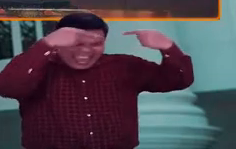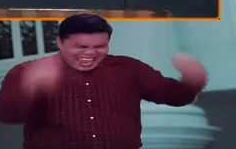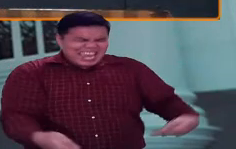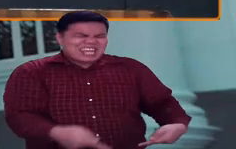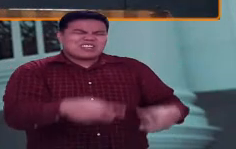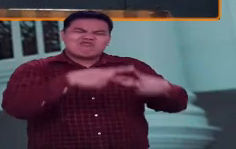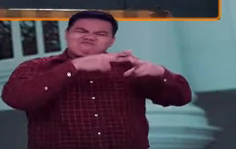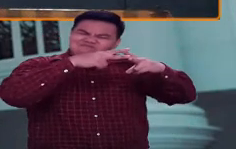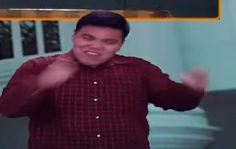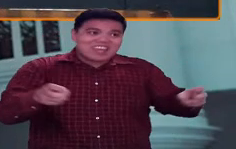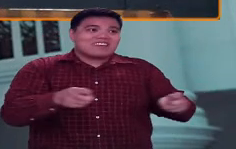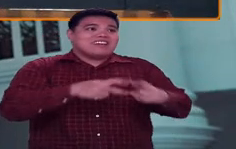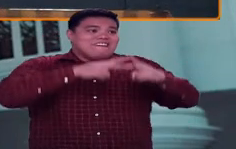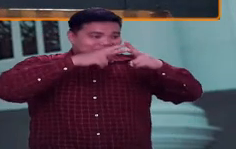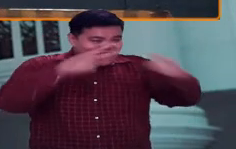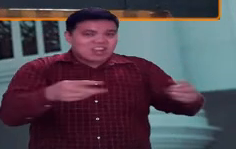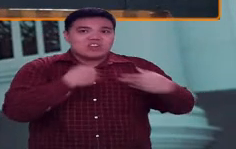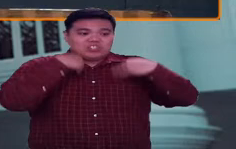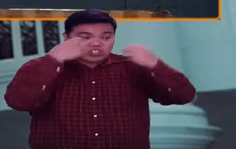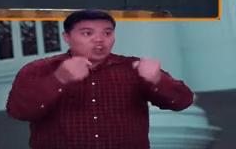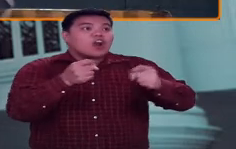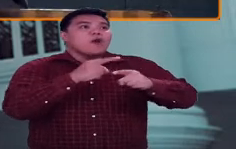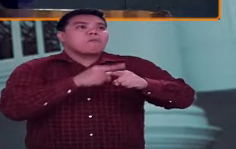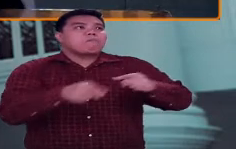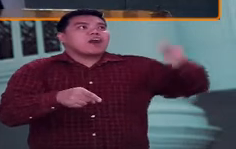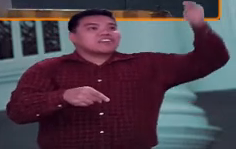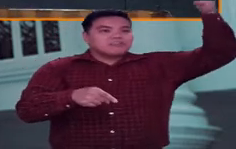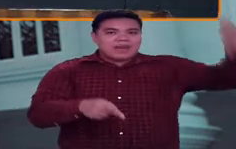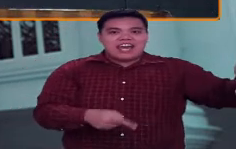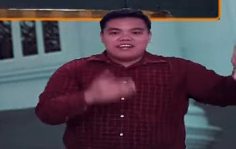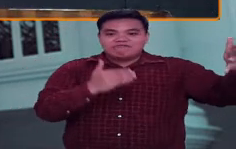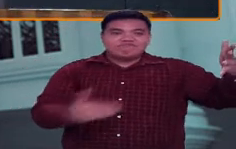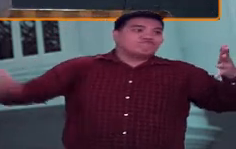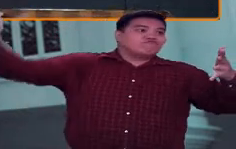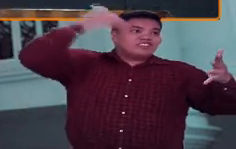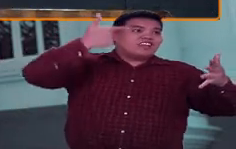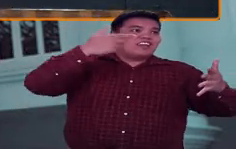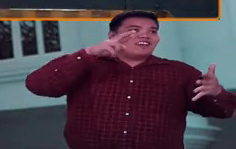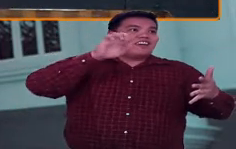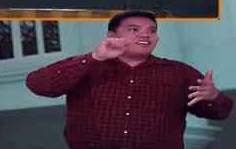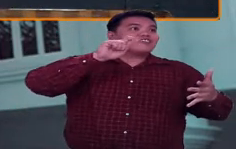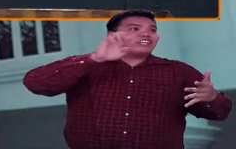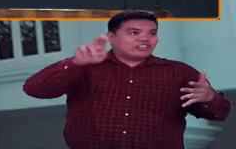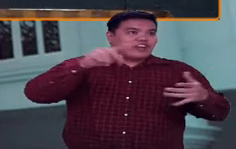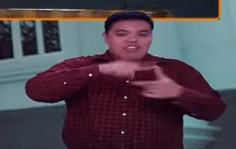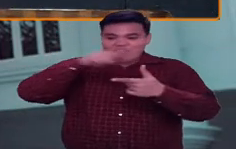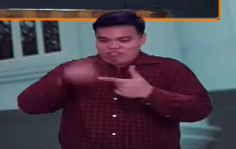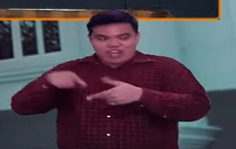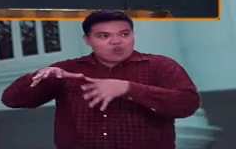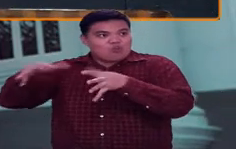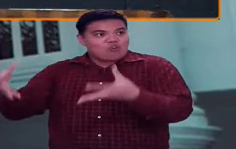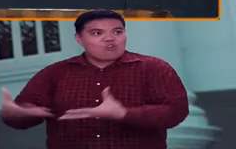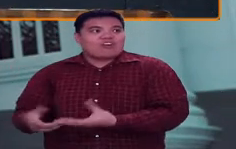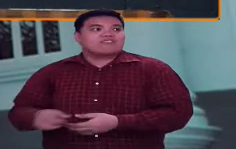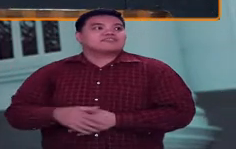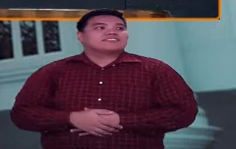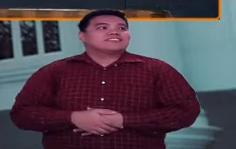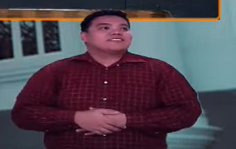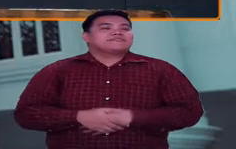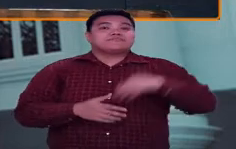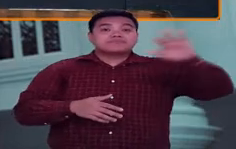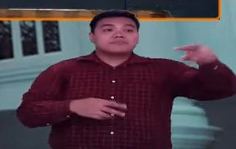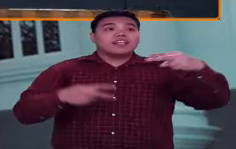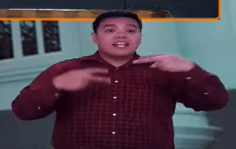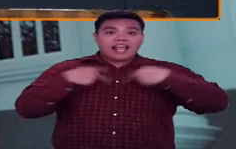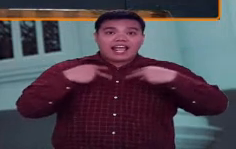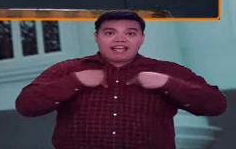people. But the Bible says, greater is he that's in us than he that's in the world. And then we